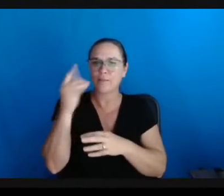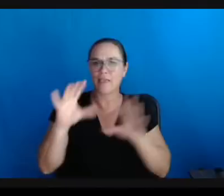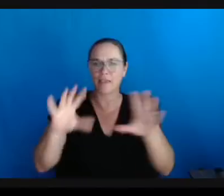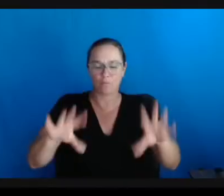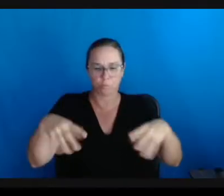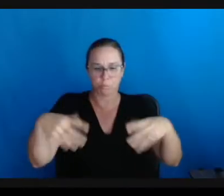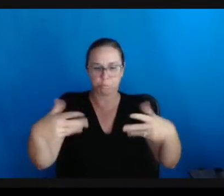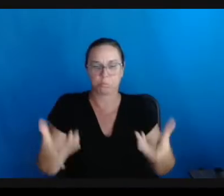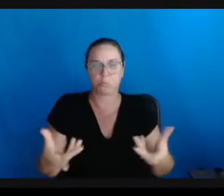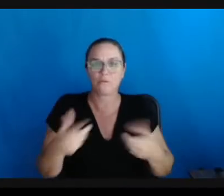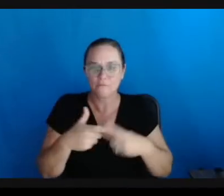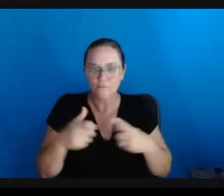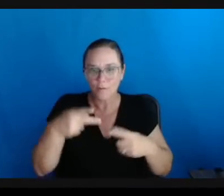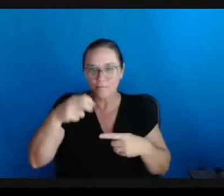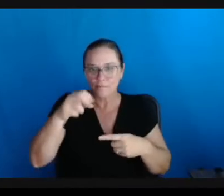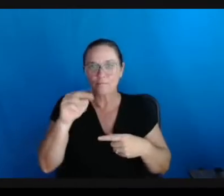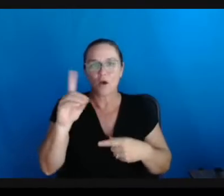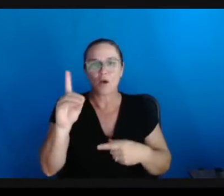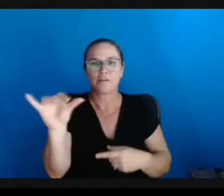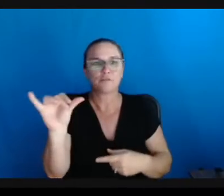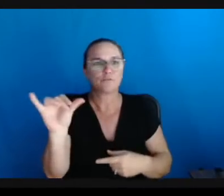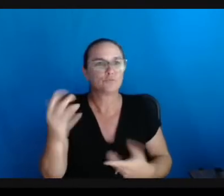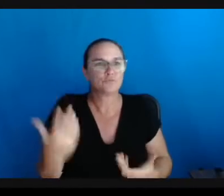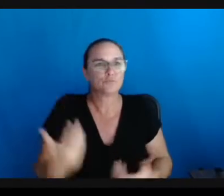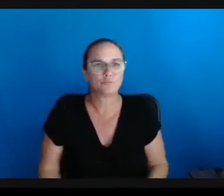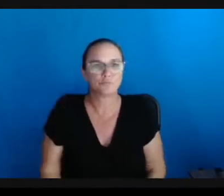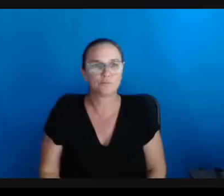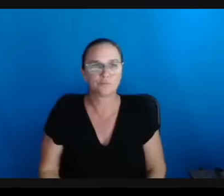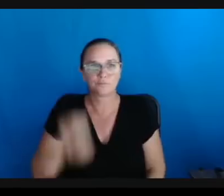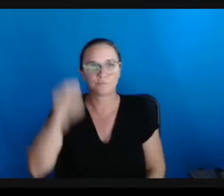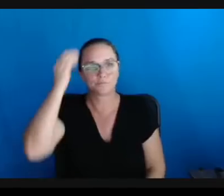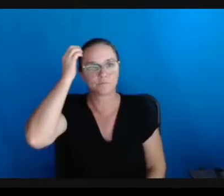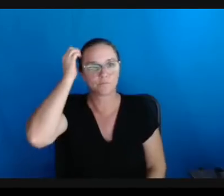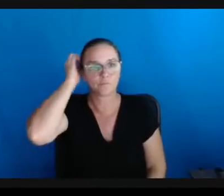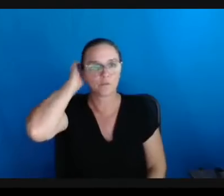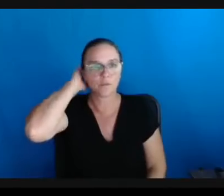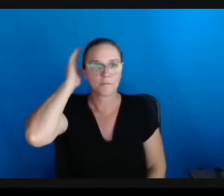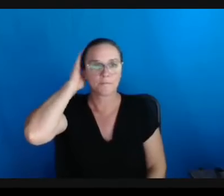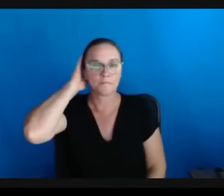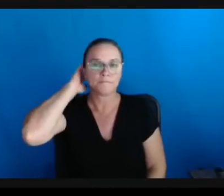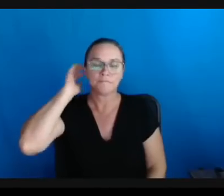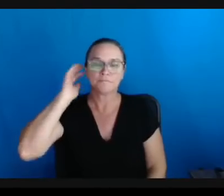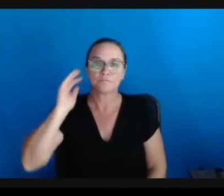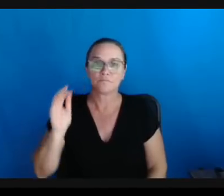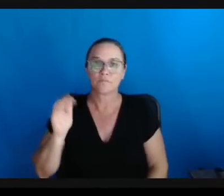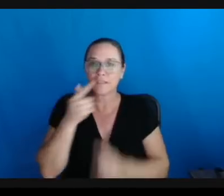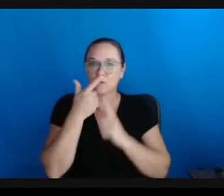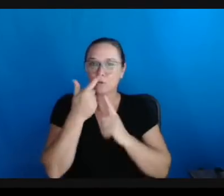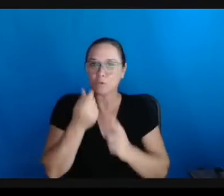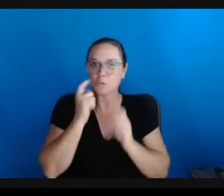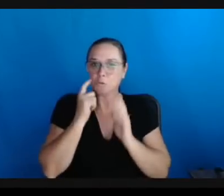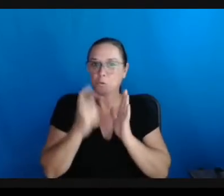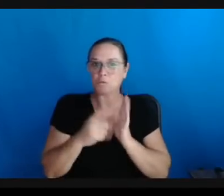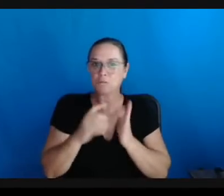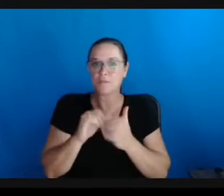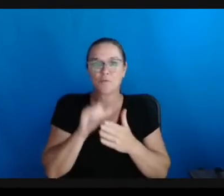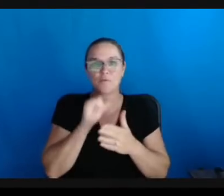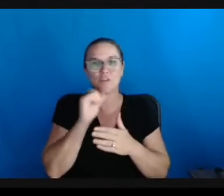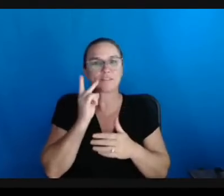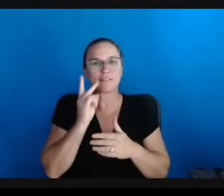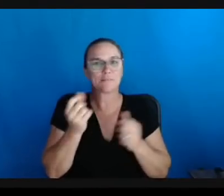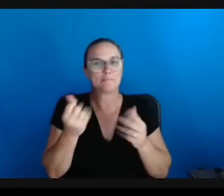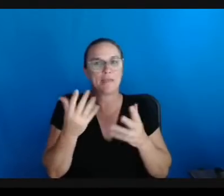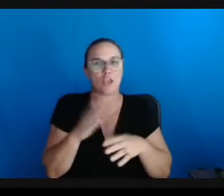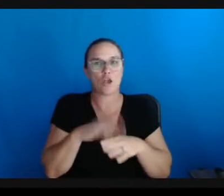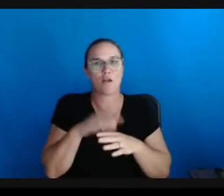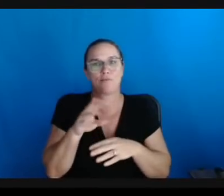of the ponded areas either. So really interesting to note that. We haven't seen so many ooze up flows on this western